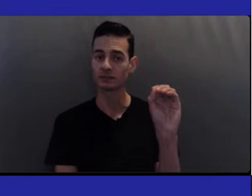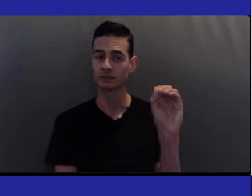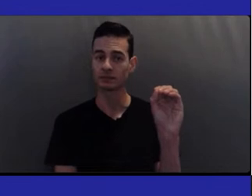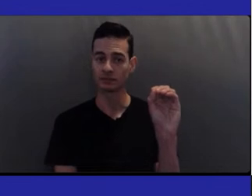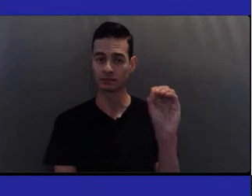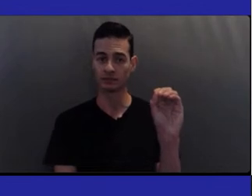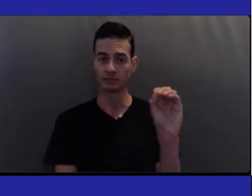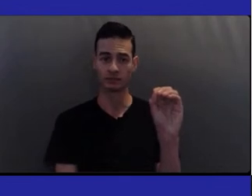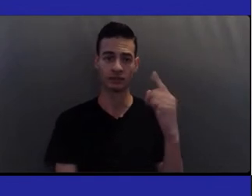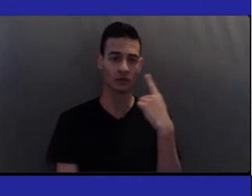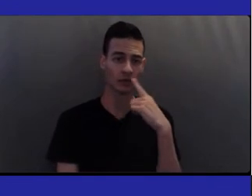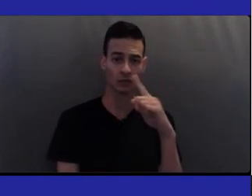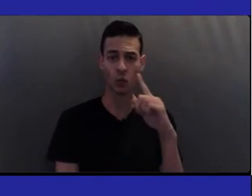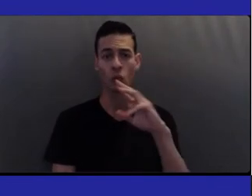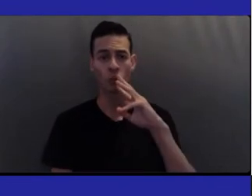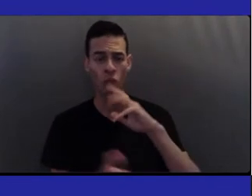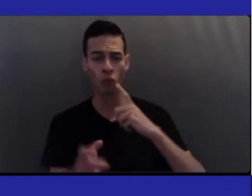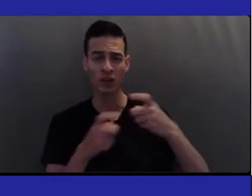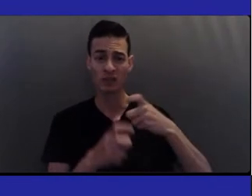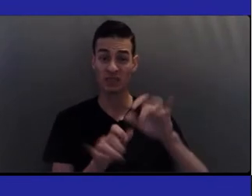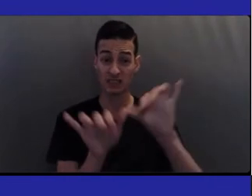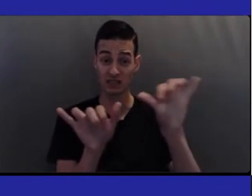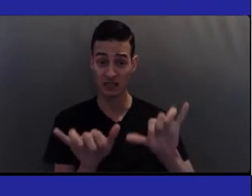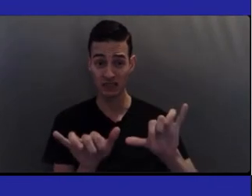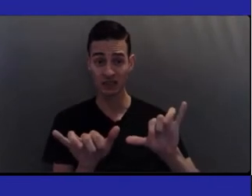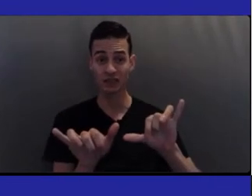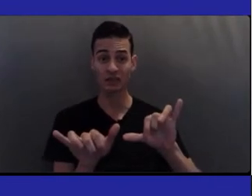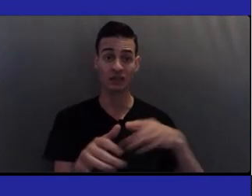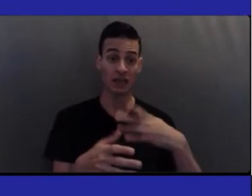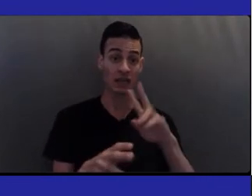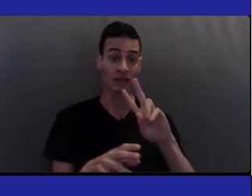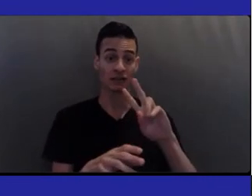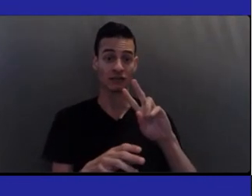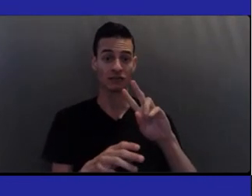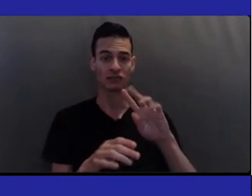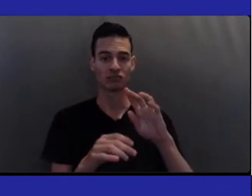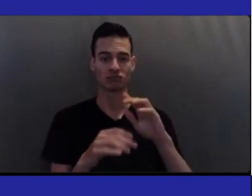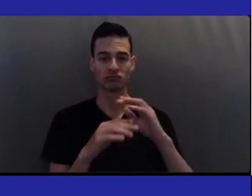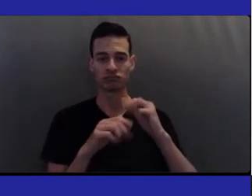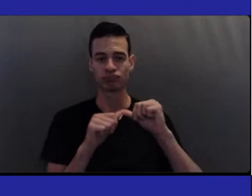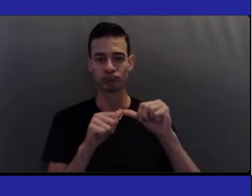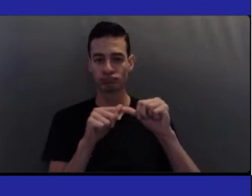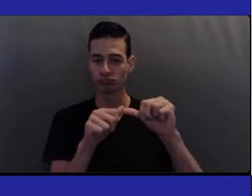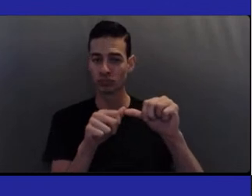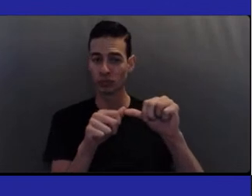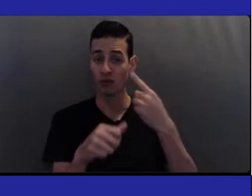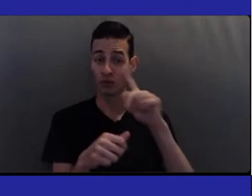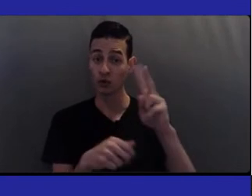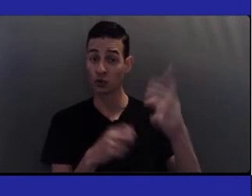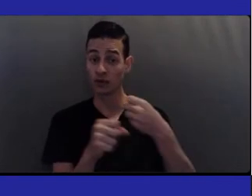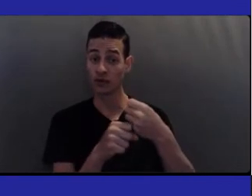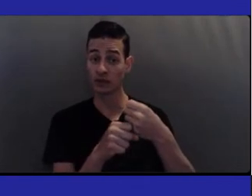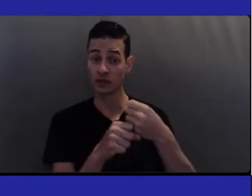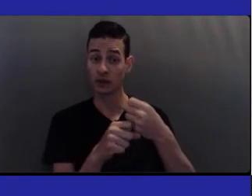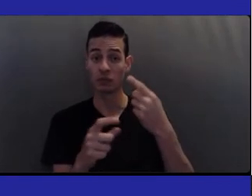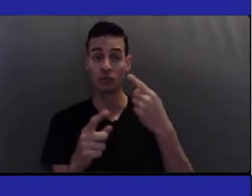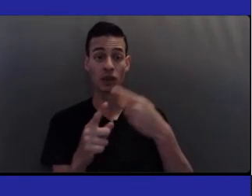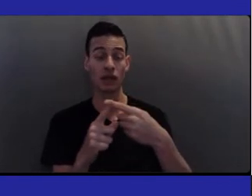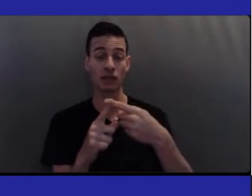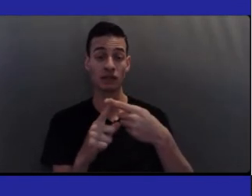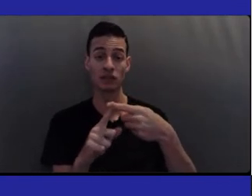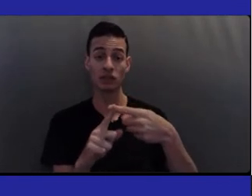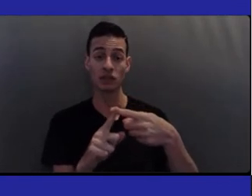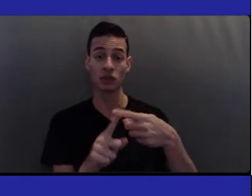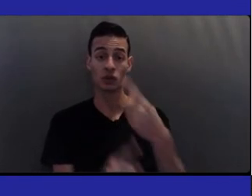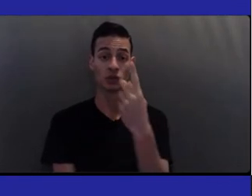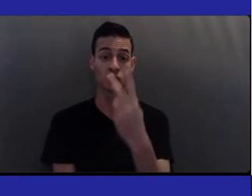disinfection systems across the system over a term of 3 years, with the system holding 2 one-year renewal options for a